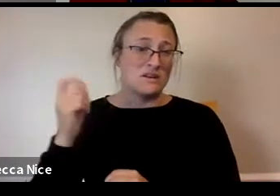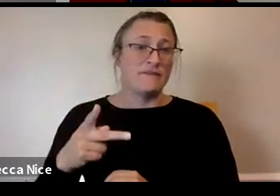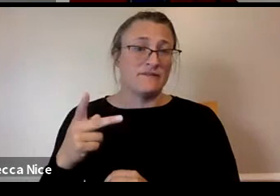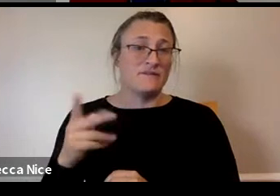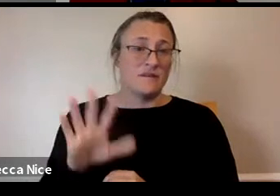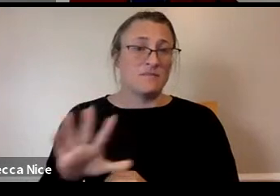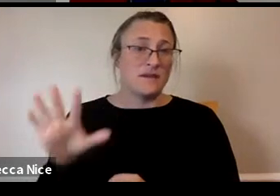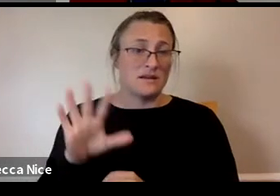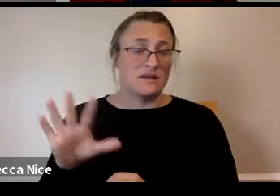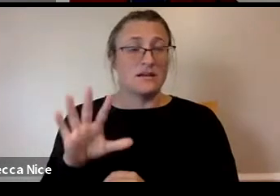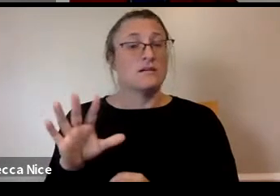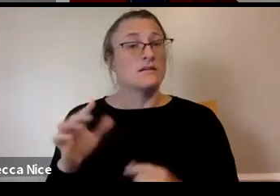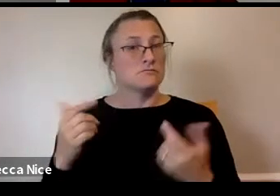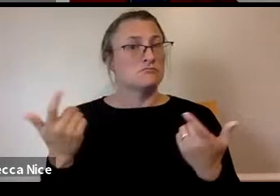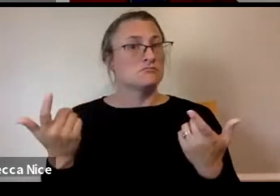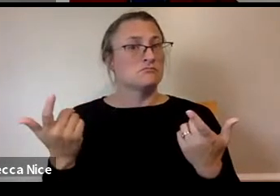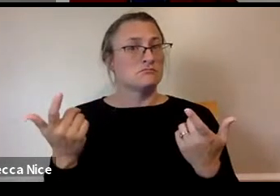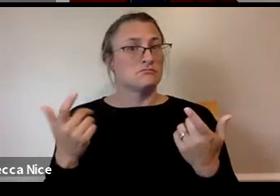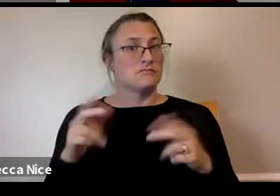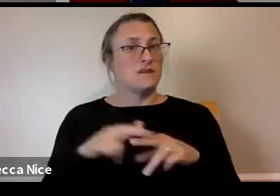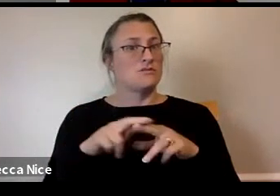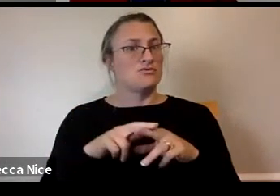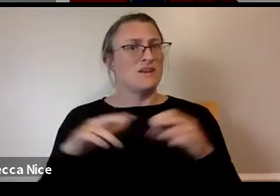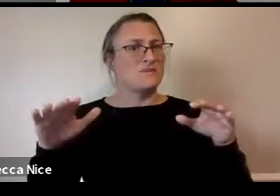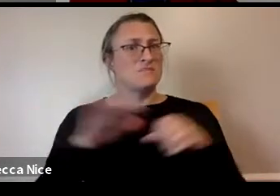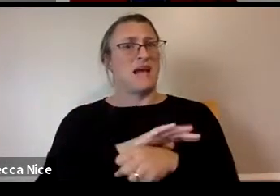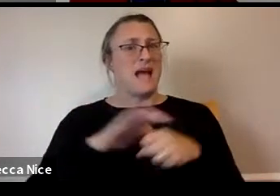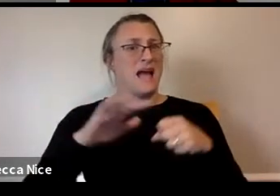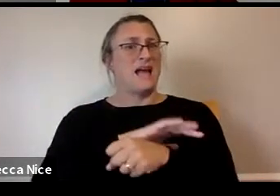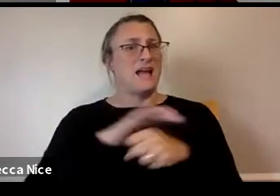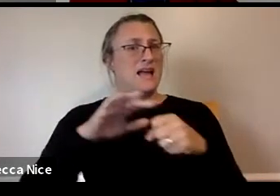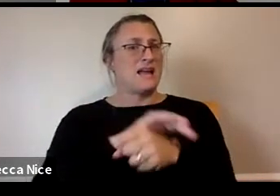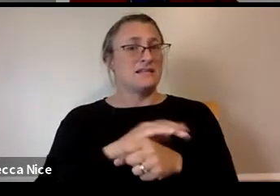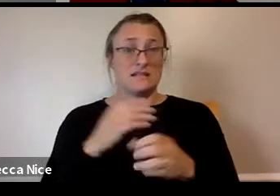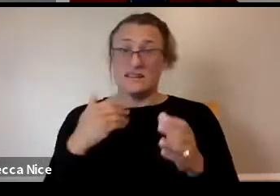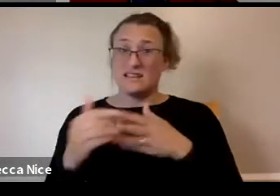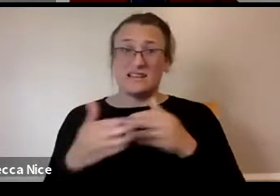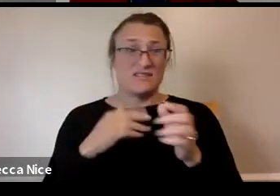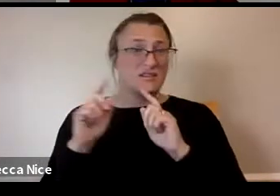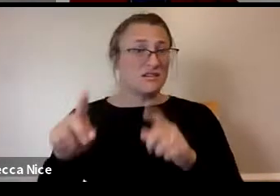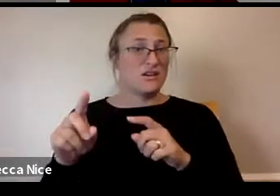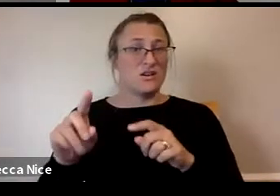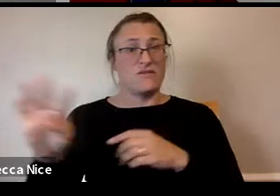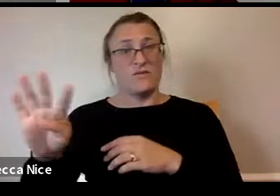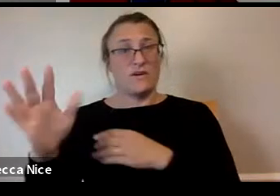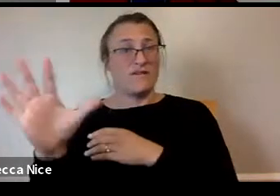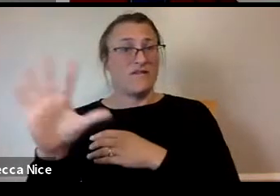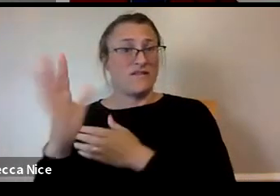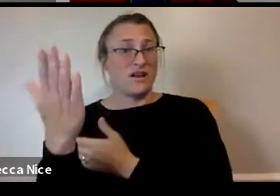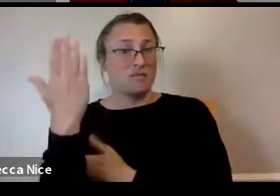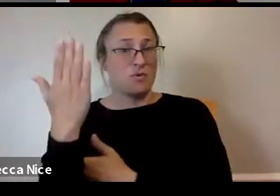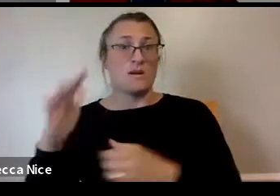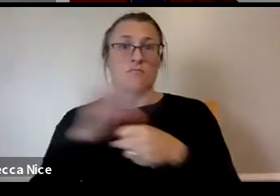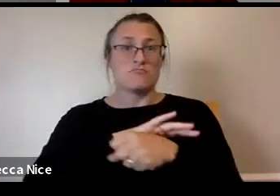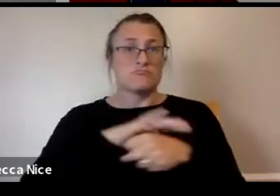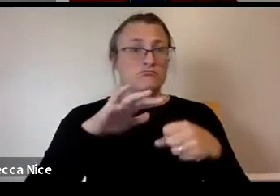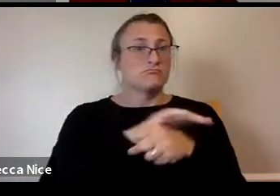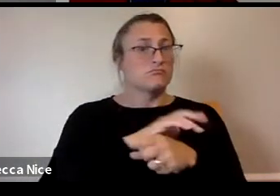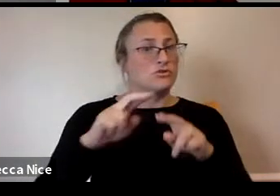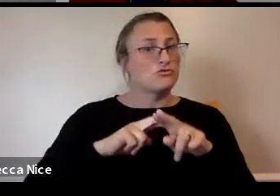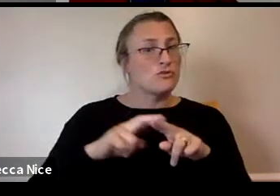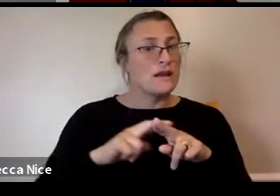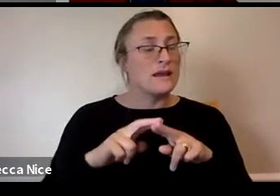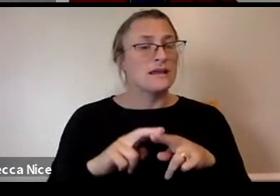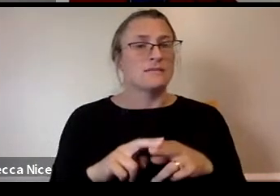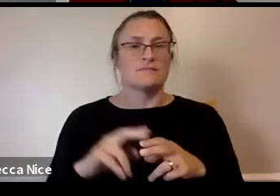I found the train to be packed, even when I was going to work at 4 o'clock and 5 o'clock in the morning. JFK